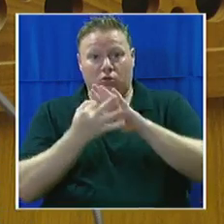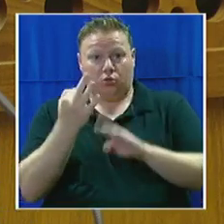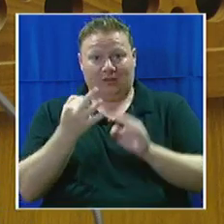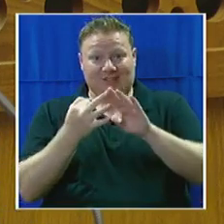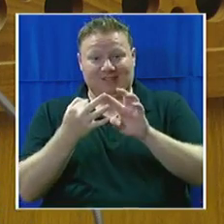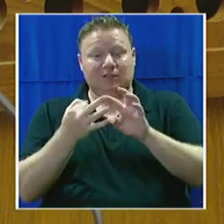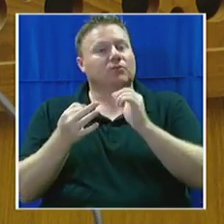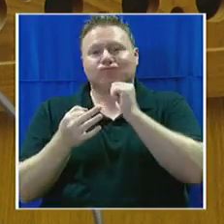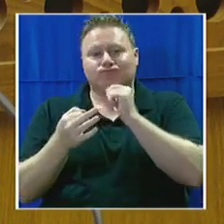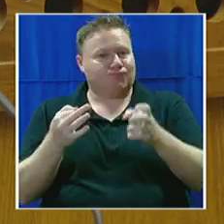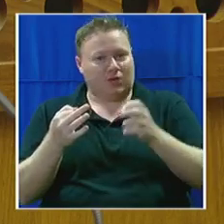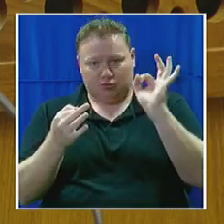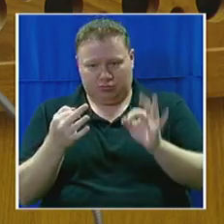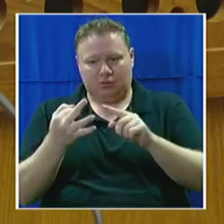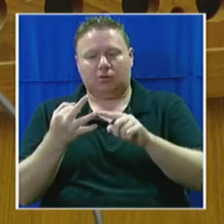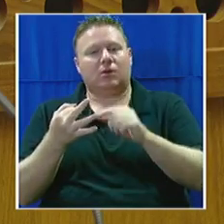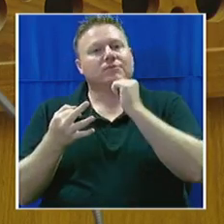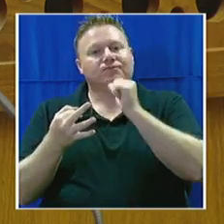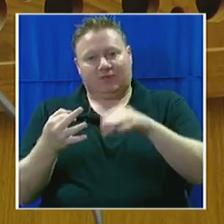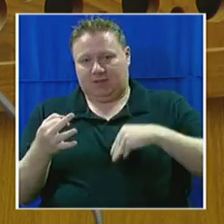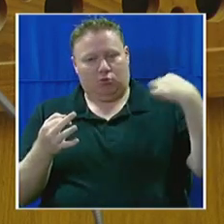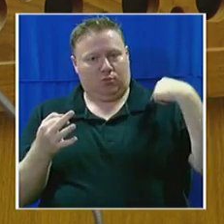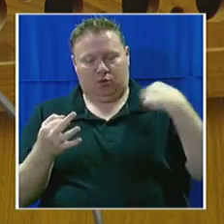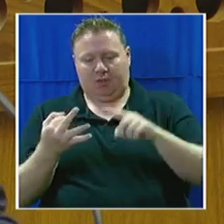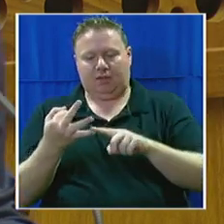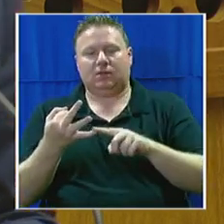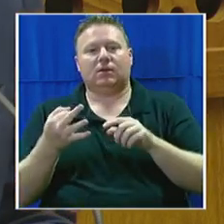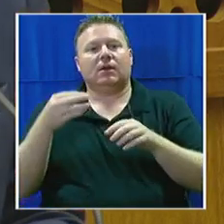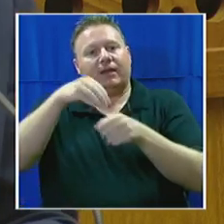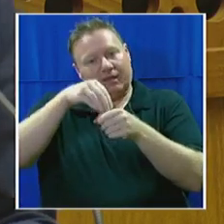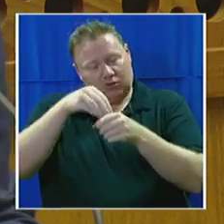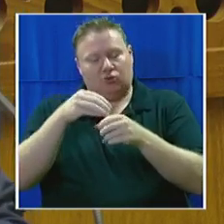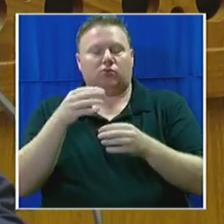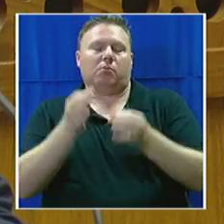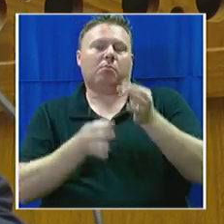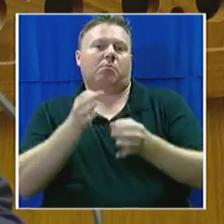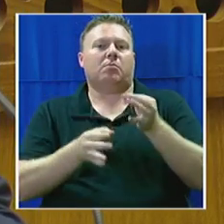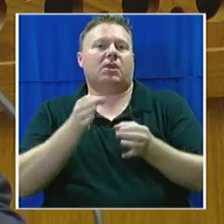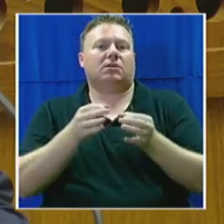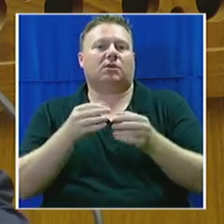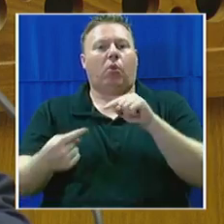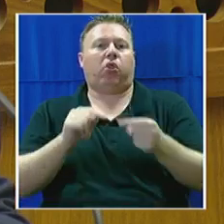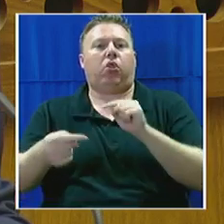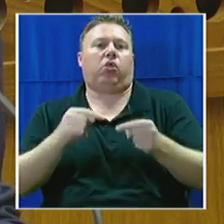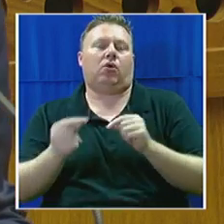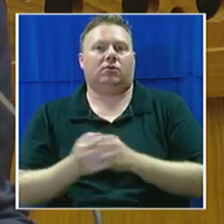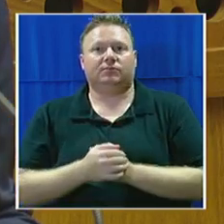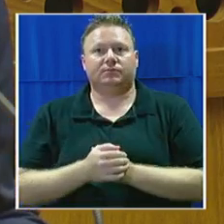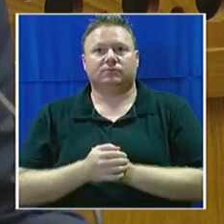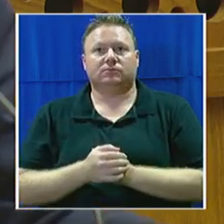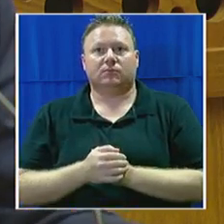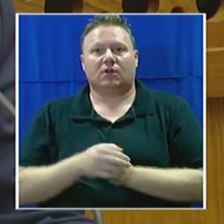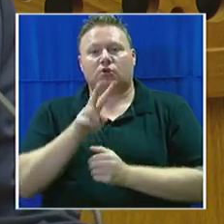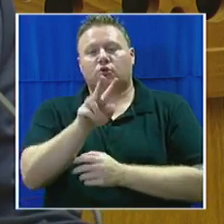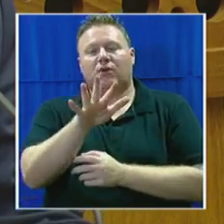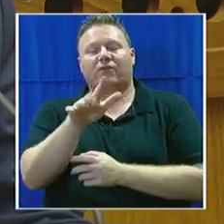poor management, lack of accountability, and internal political party dynamics and infighting. Most of the